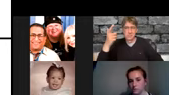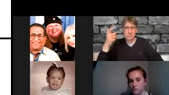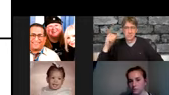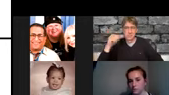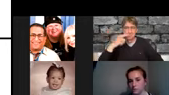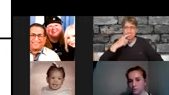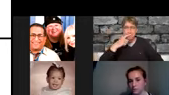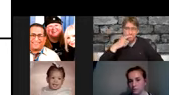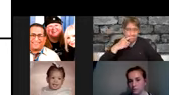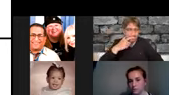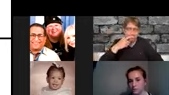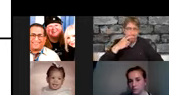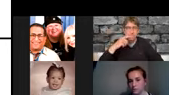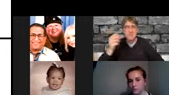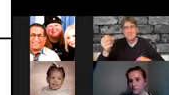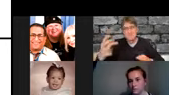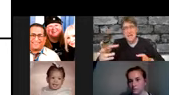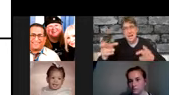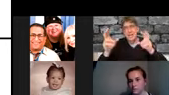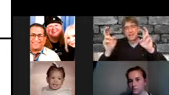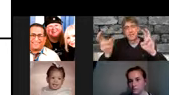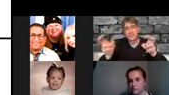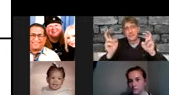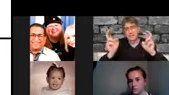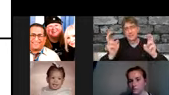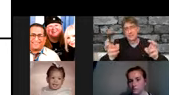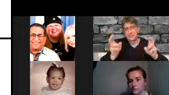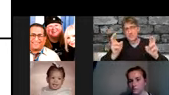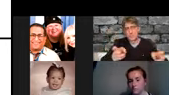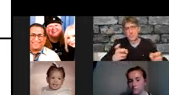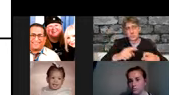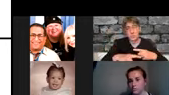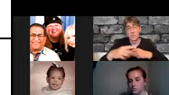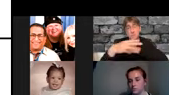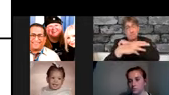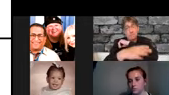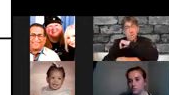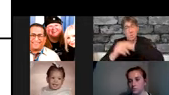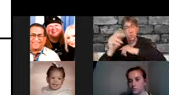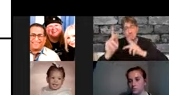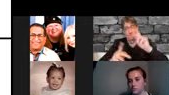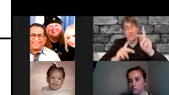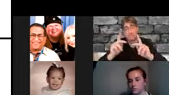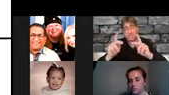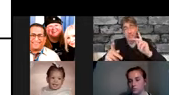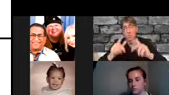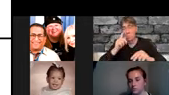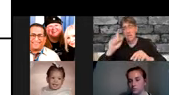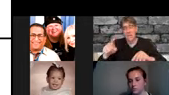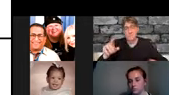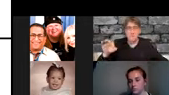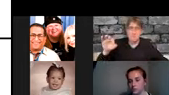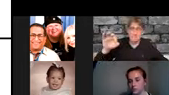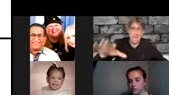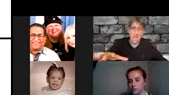there are lots and lots of issues with poor people paying for bus